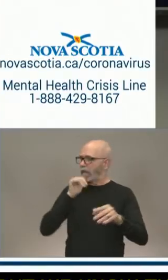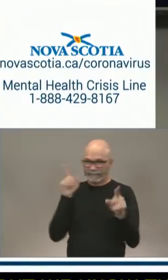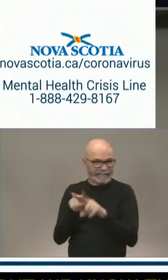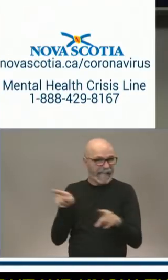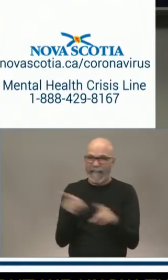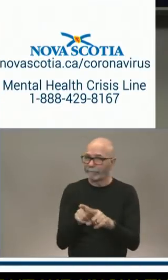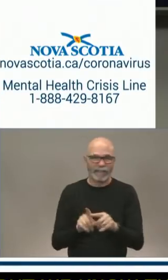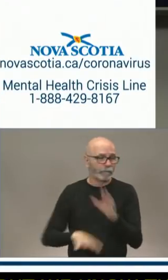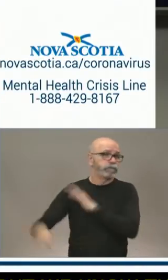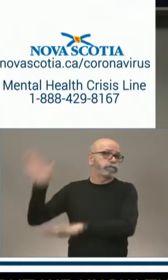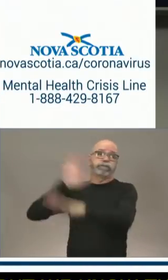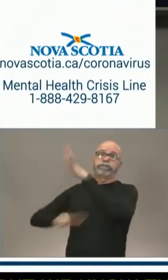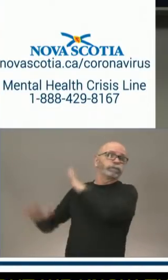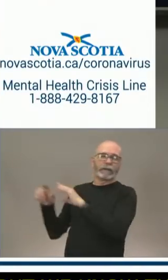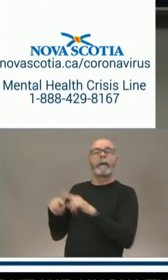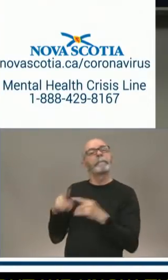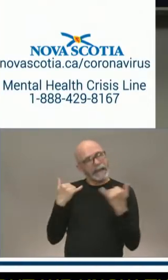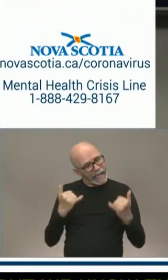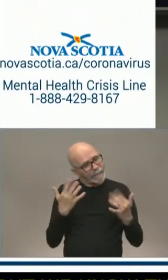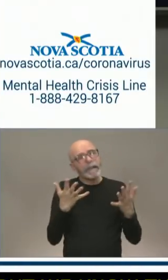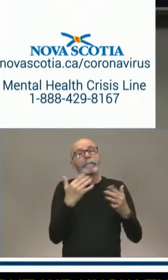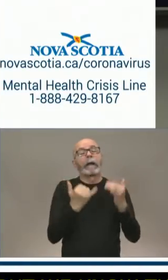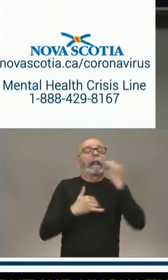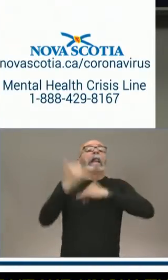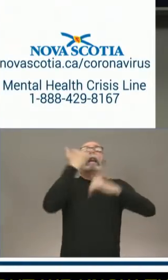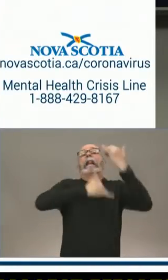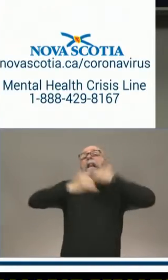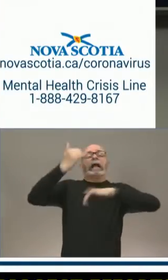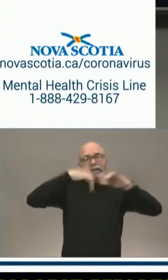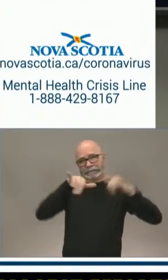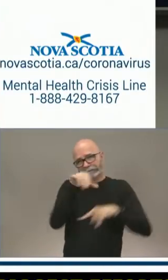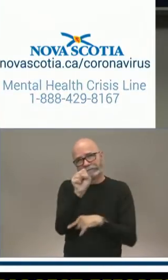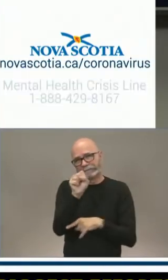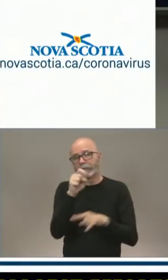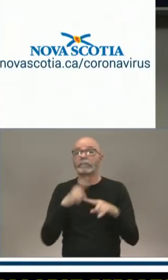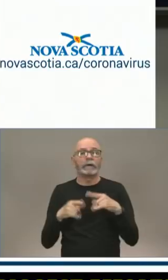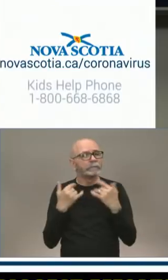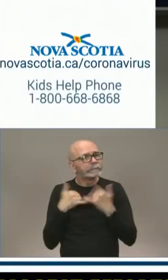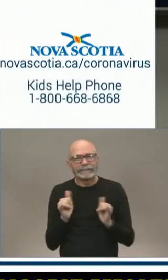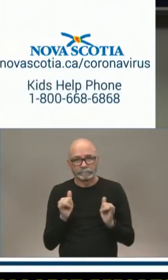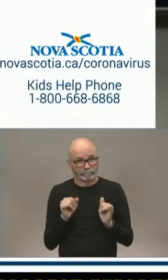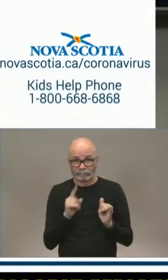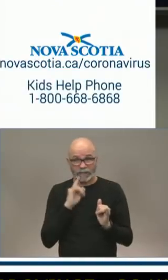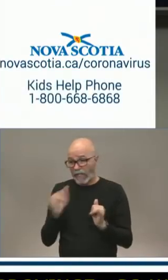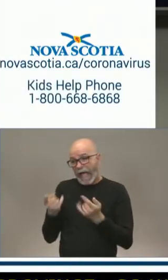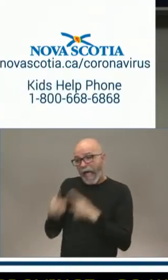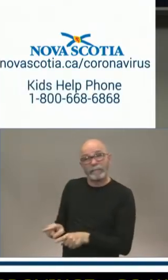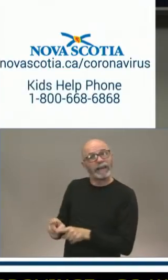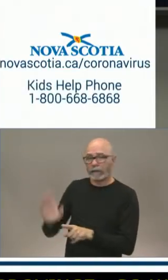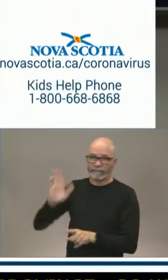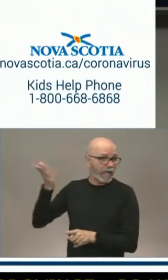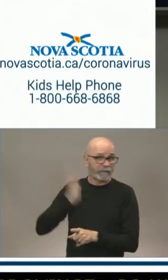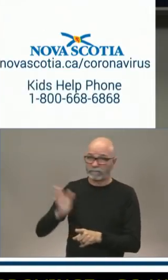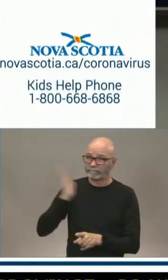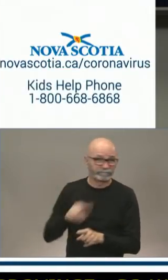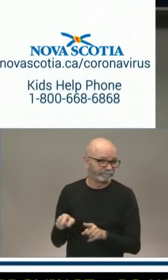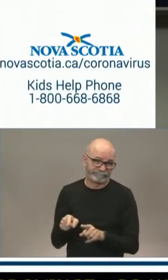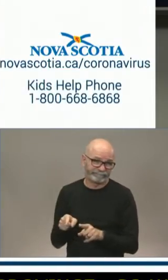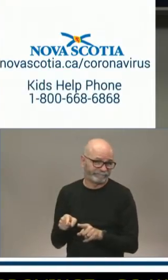right. A vaccination effort of this magnitude has never been done before. But I can tell you that each